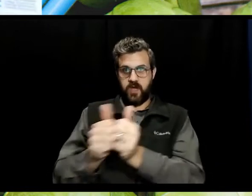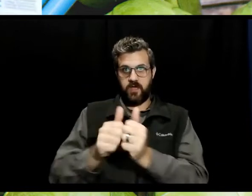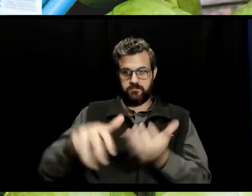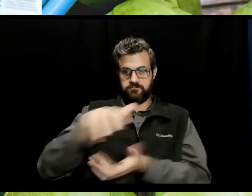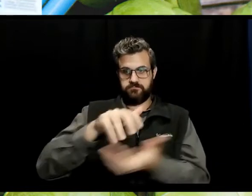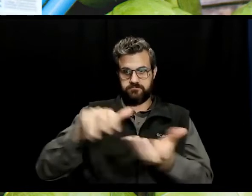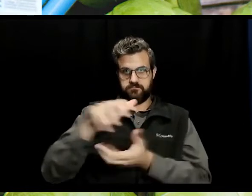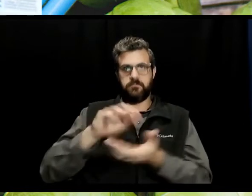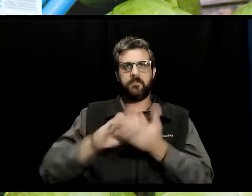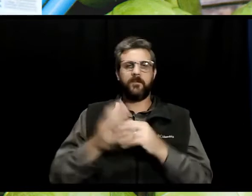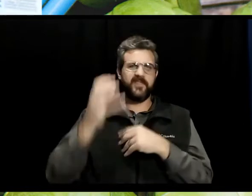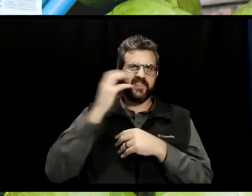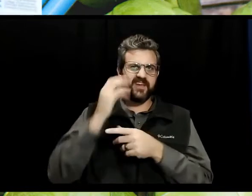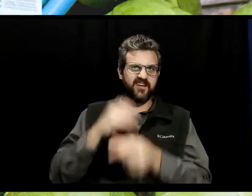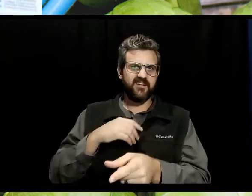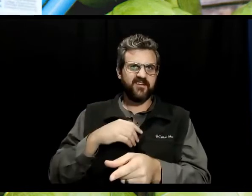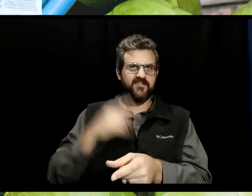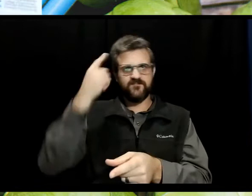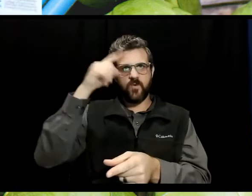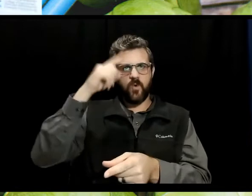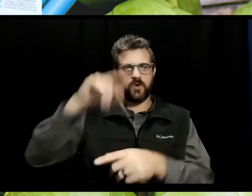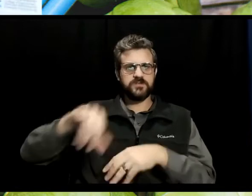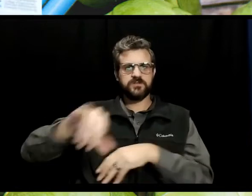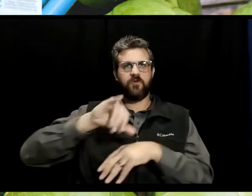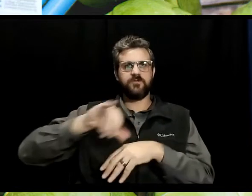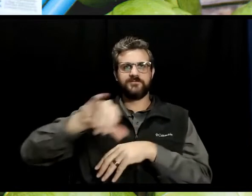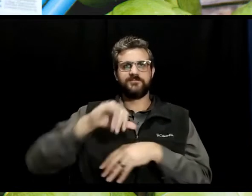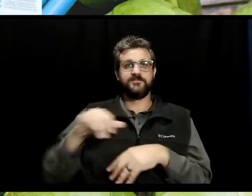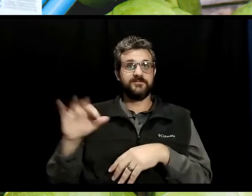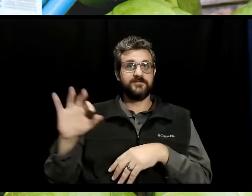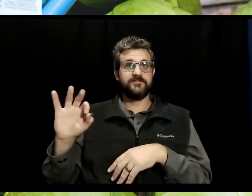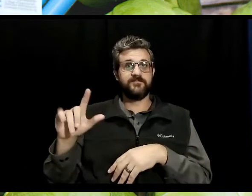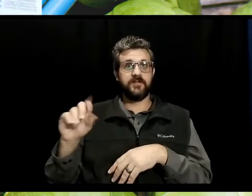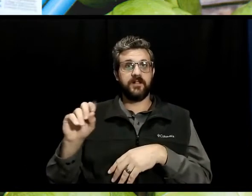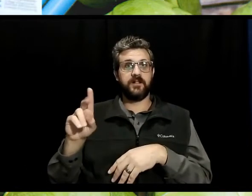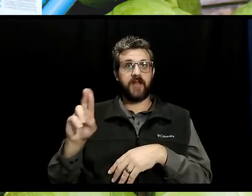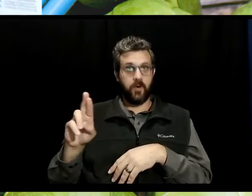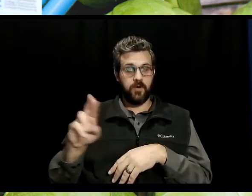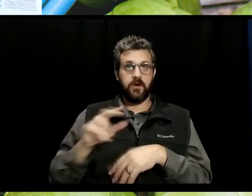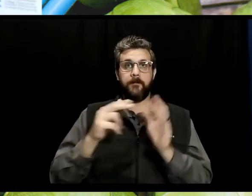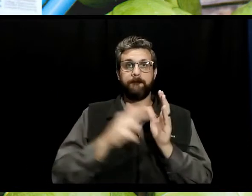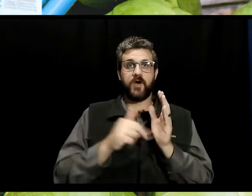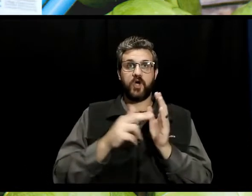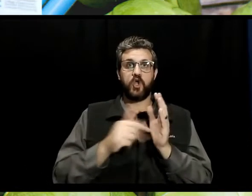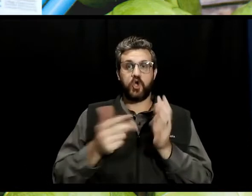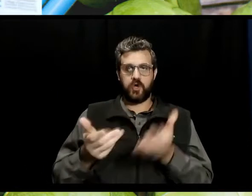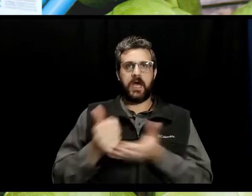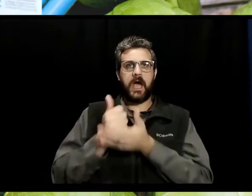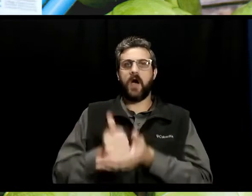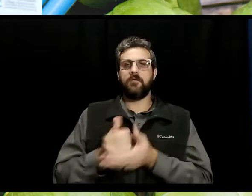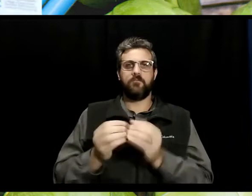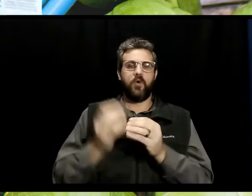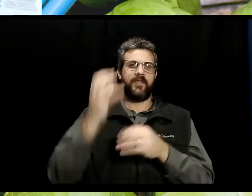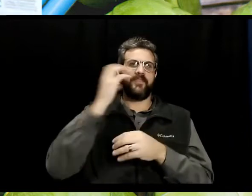to thicken sauces. So the flour and the butter is going to help thicken our